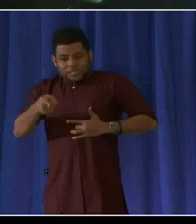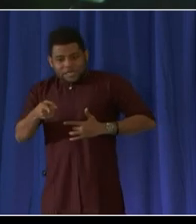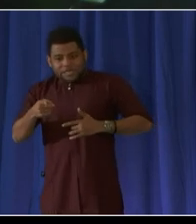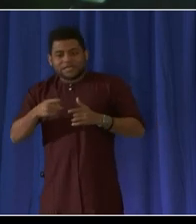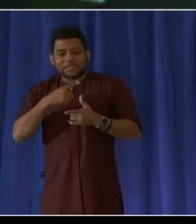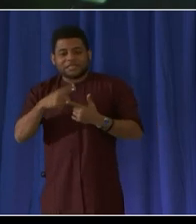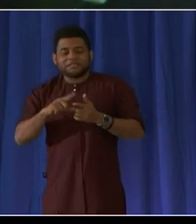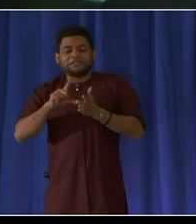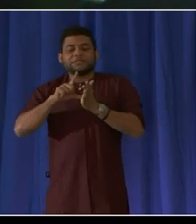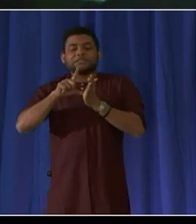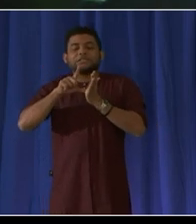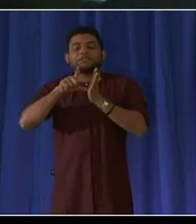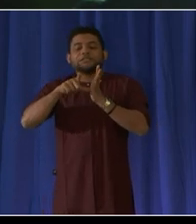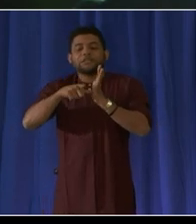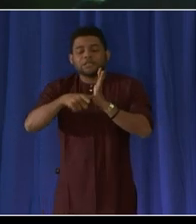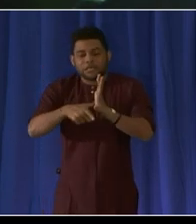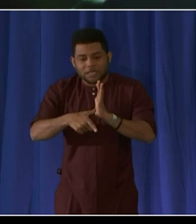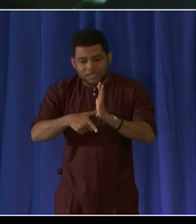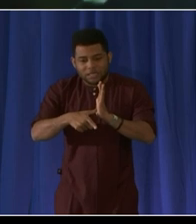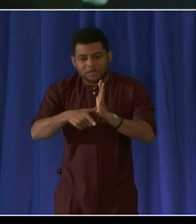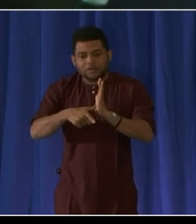then later takes a